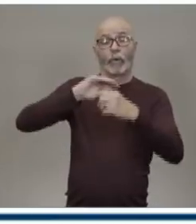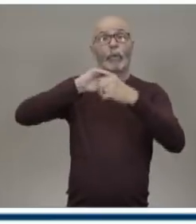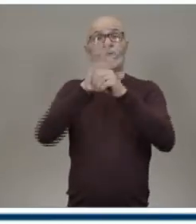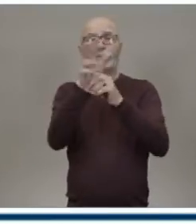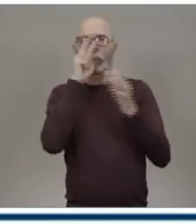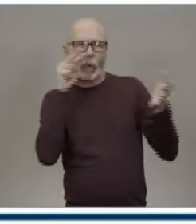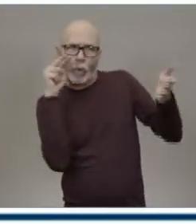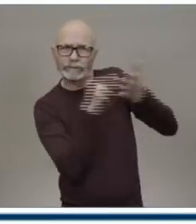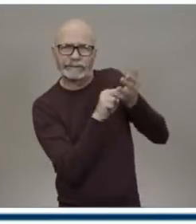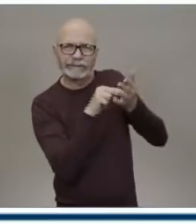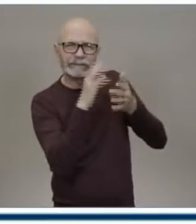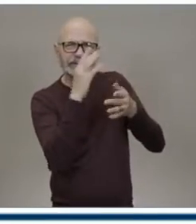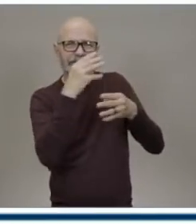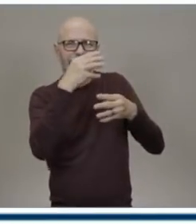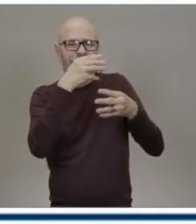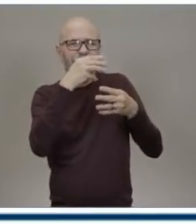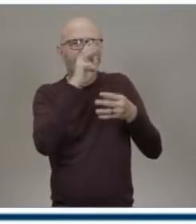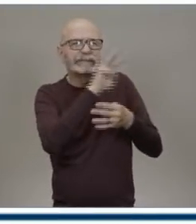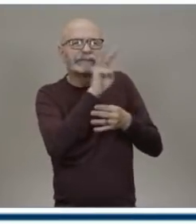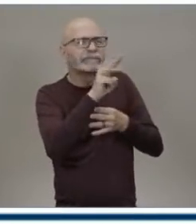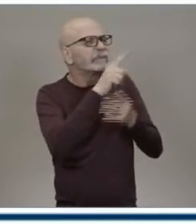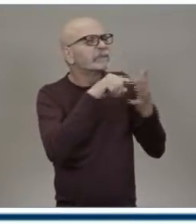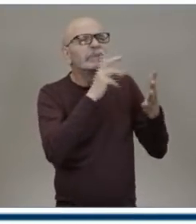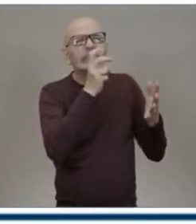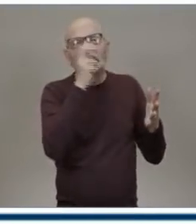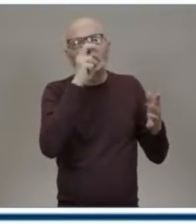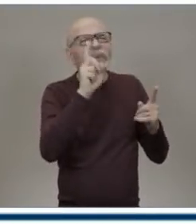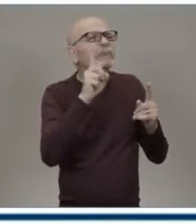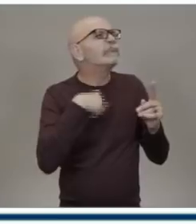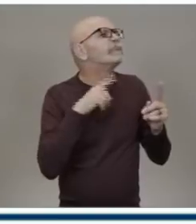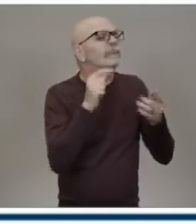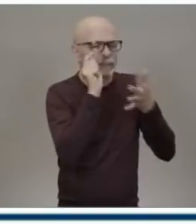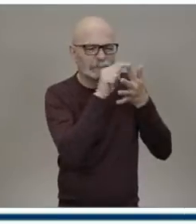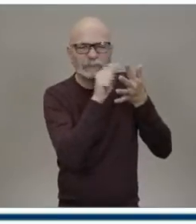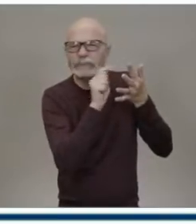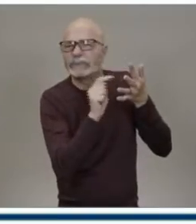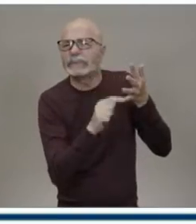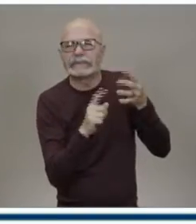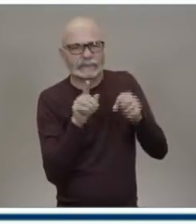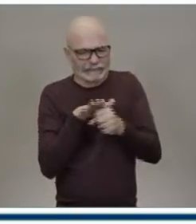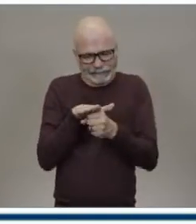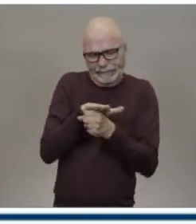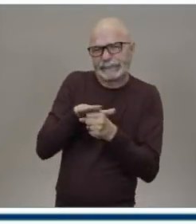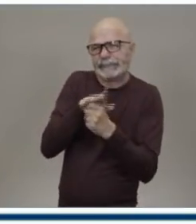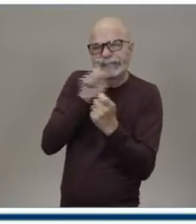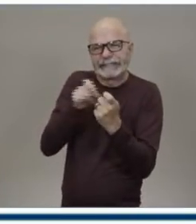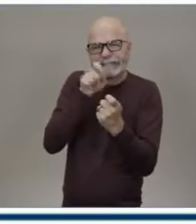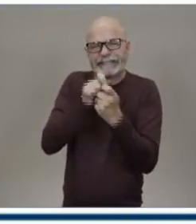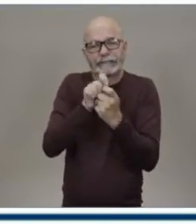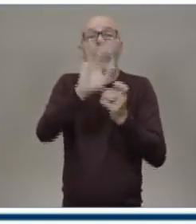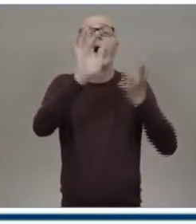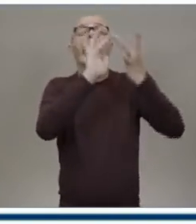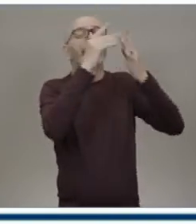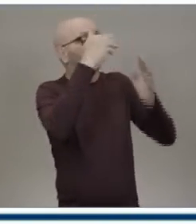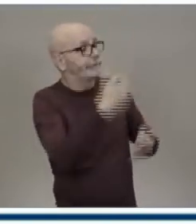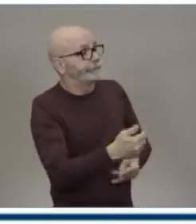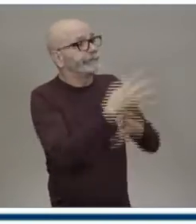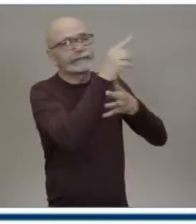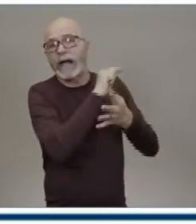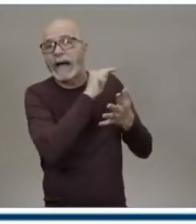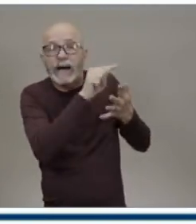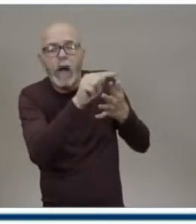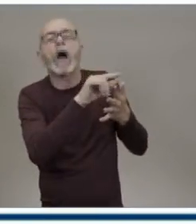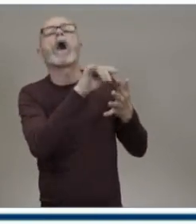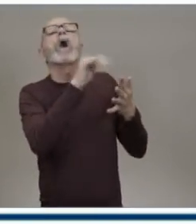restrictions apply to the community where you live, because we do have some slight differences still between what's allowed